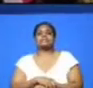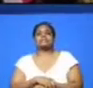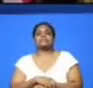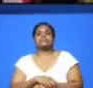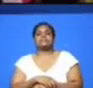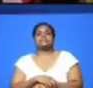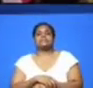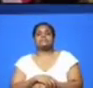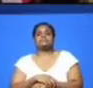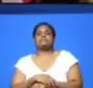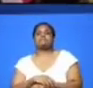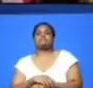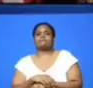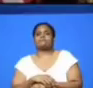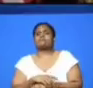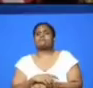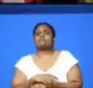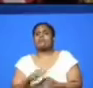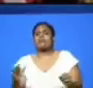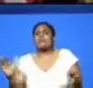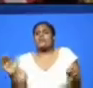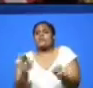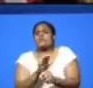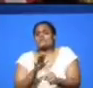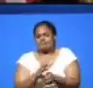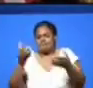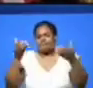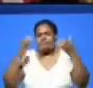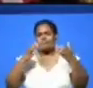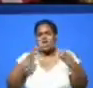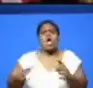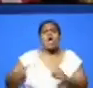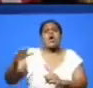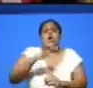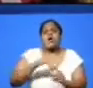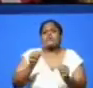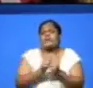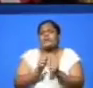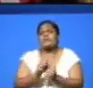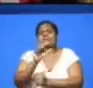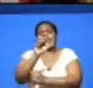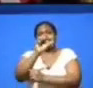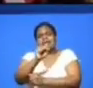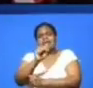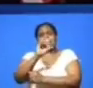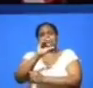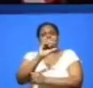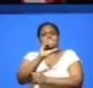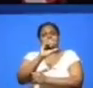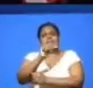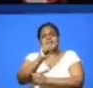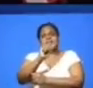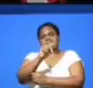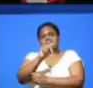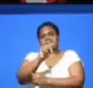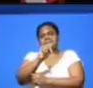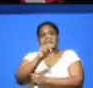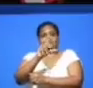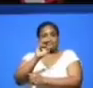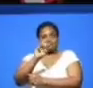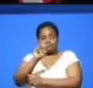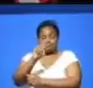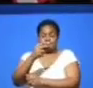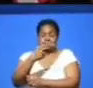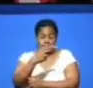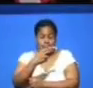days, clothed in sackcloth. Jump over to the 12th chapter and the 6th